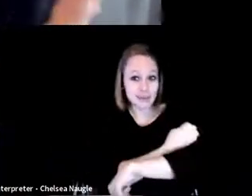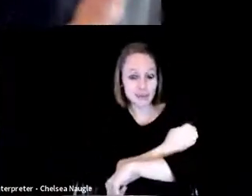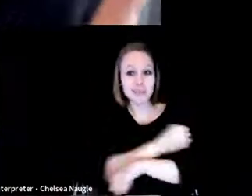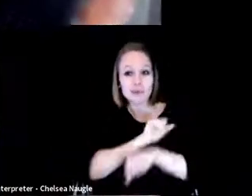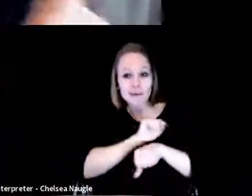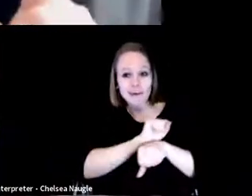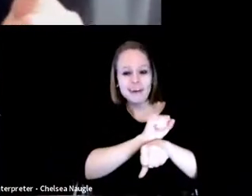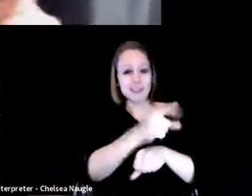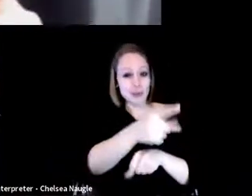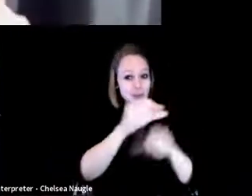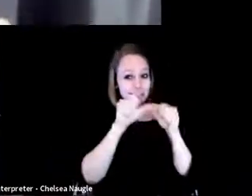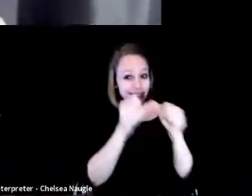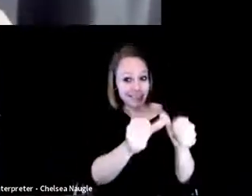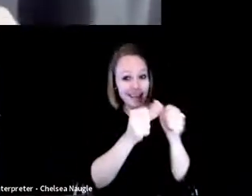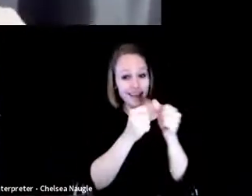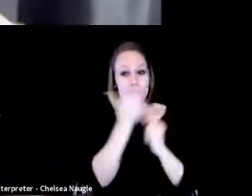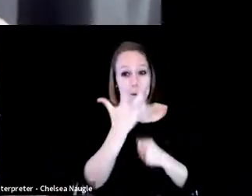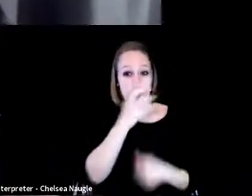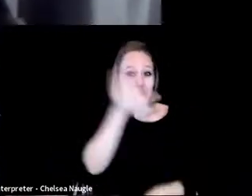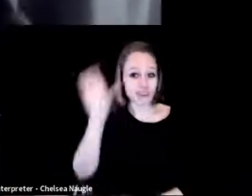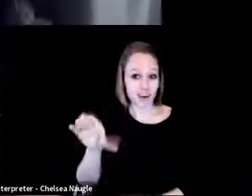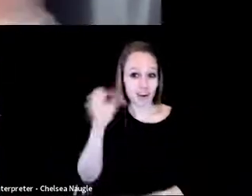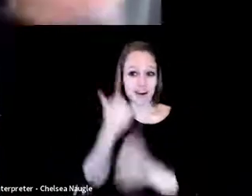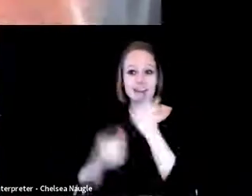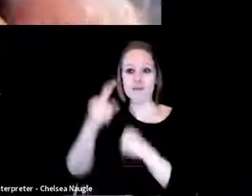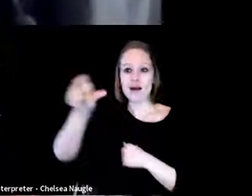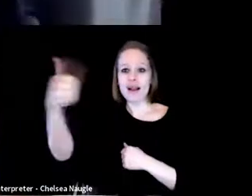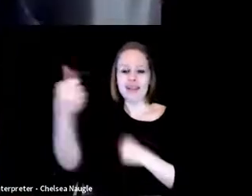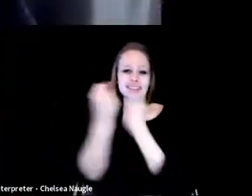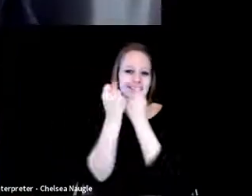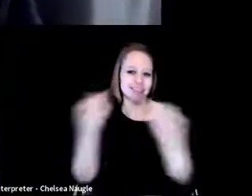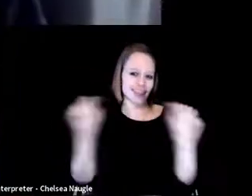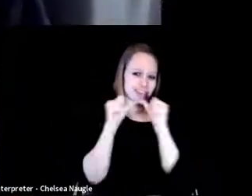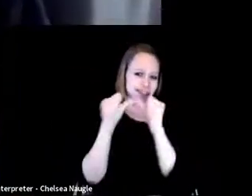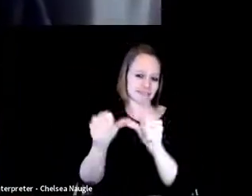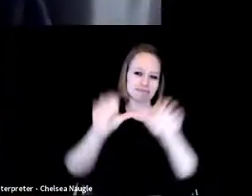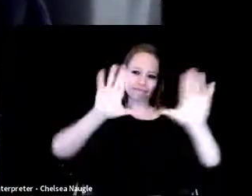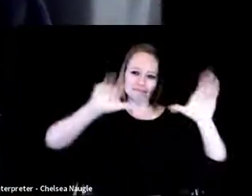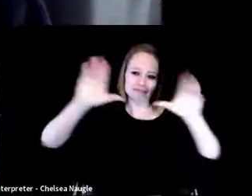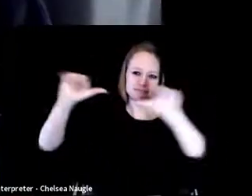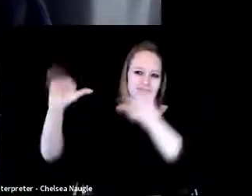there in Chicago, and everybody else, stay safe. Bye. Thank you, guys. Thank you, everyone.